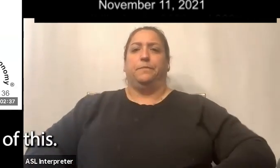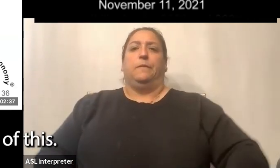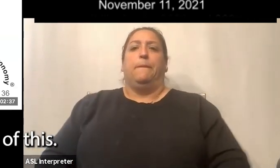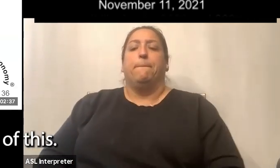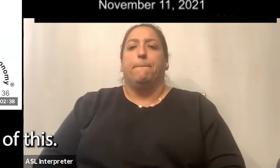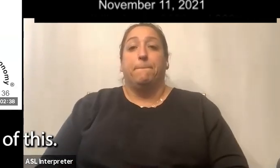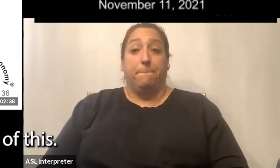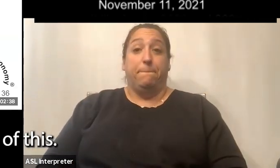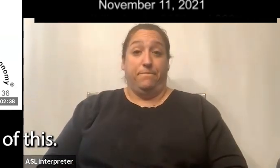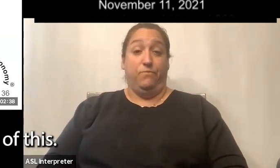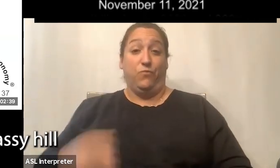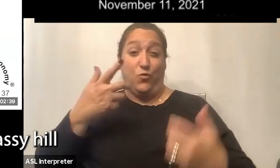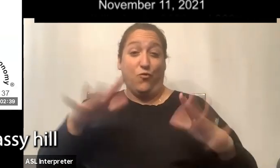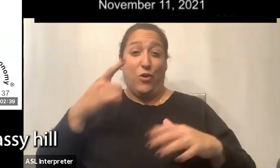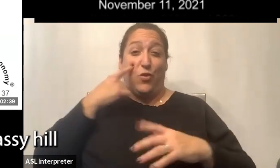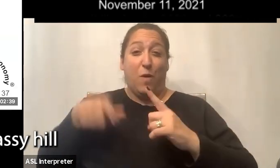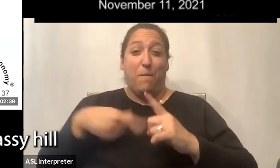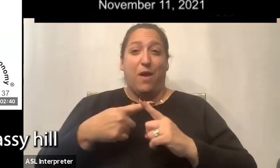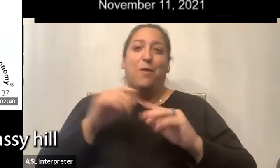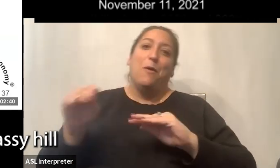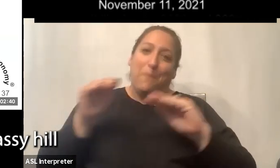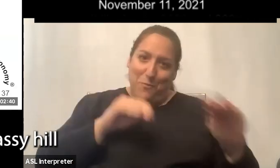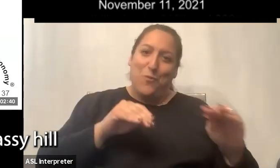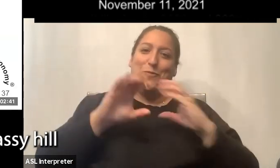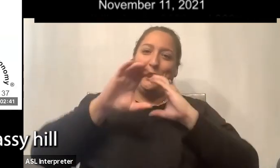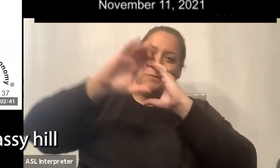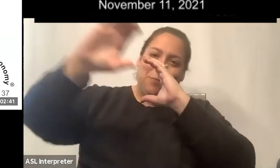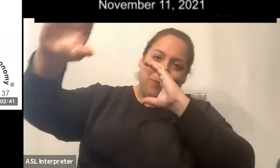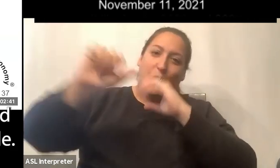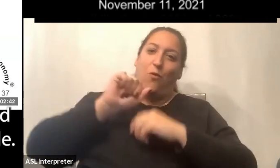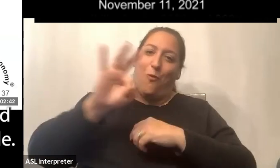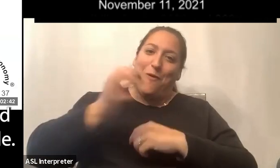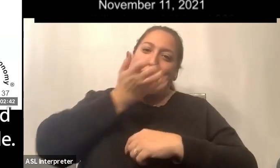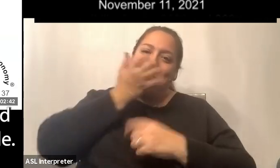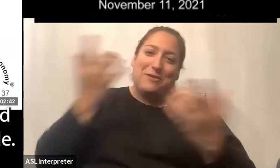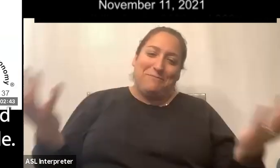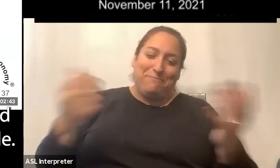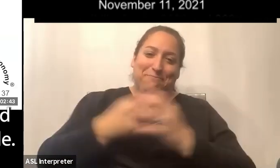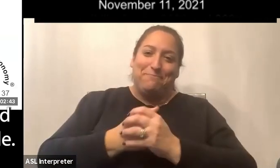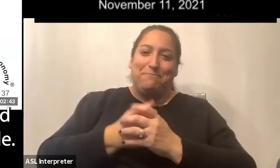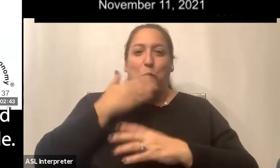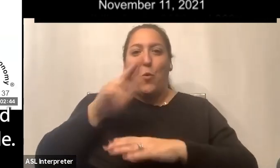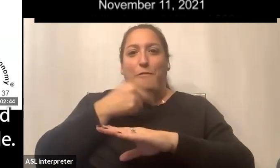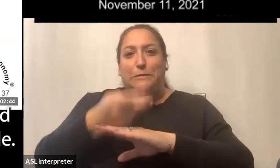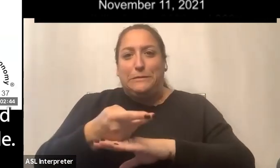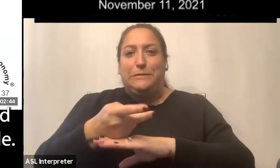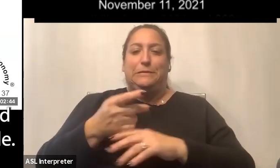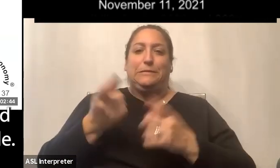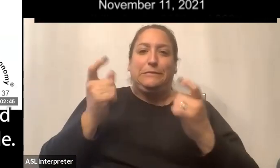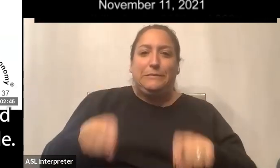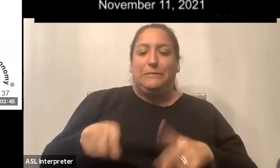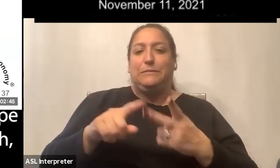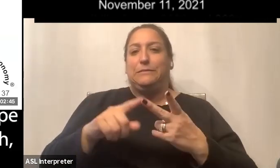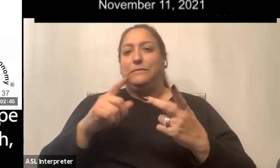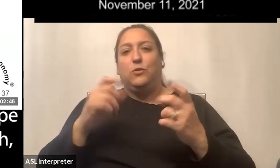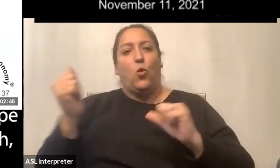You've probably already thought of this. Relocate the telescope off the grassy hill, so there's no tripping hazard and everybody can be